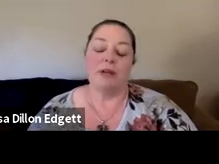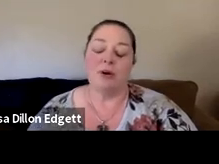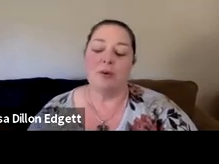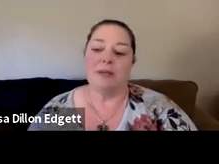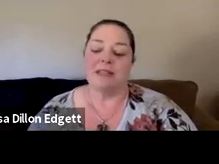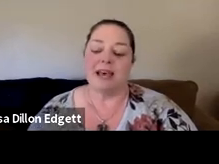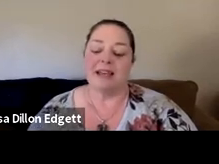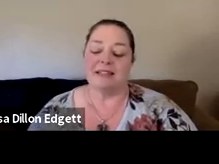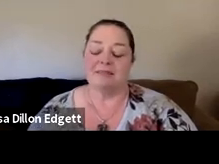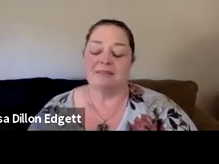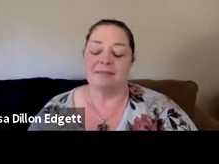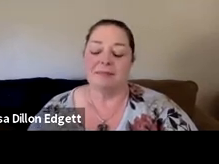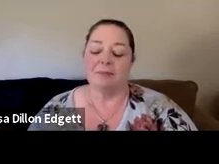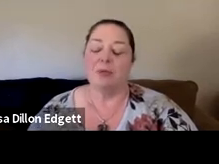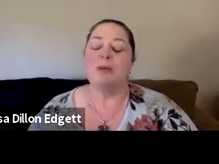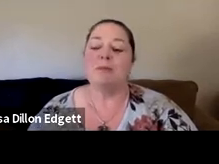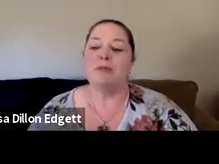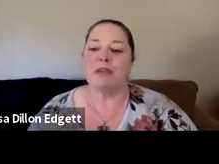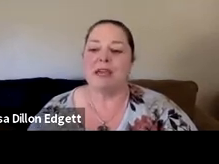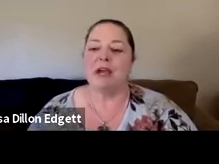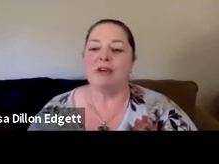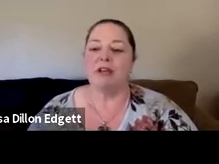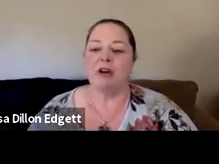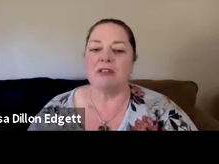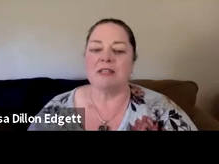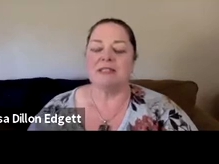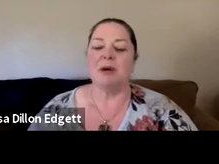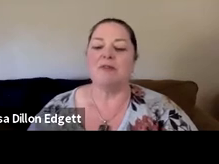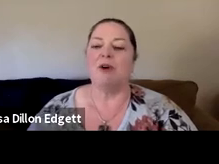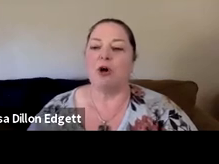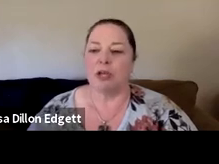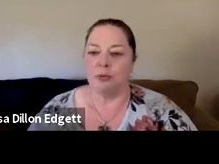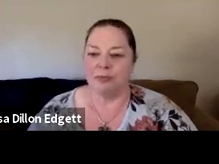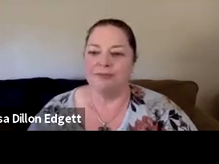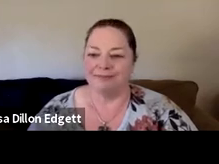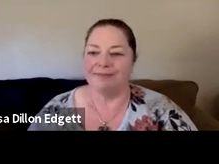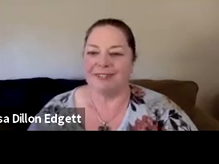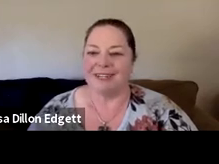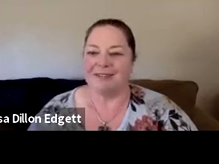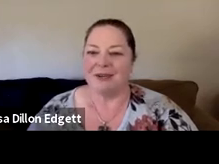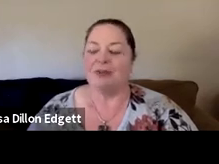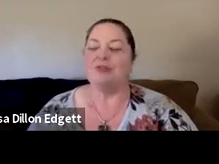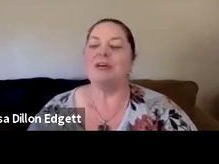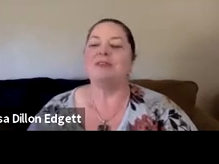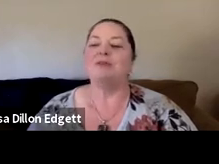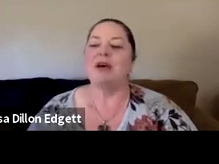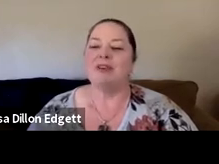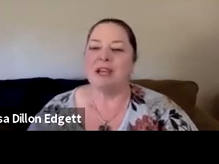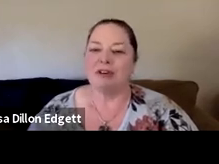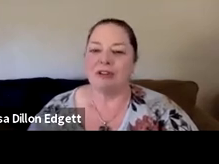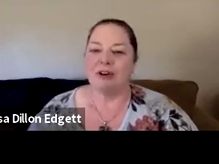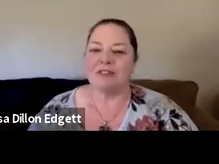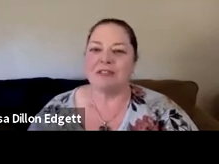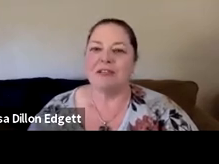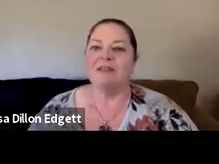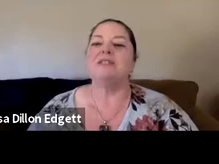what we know is that most people think hearing loss is about volume, right? When you tell them you have a